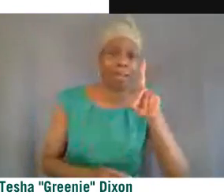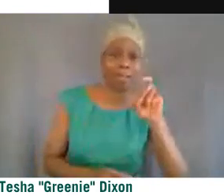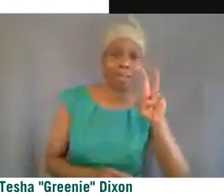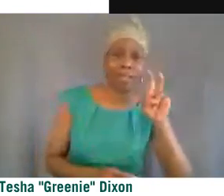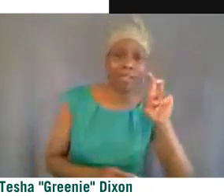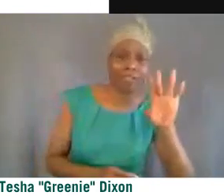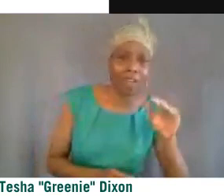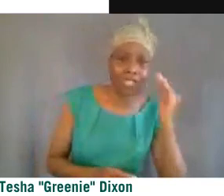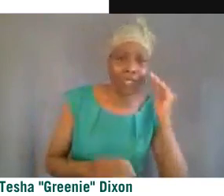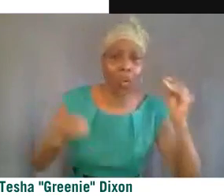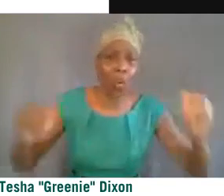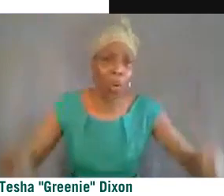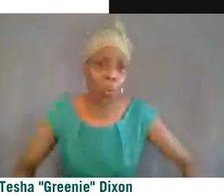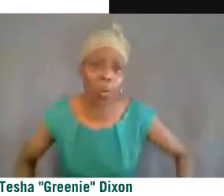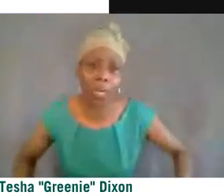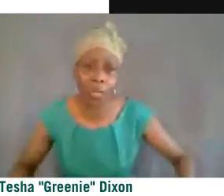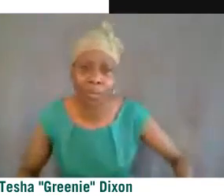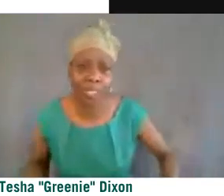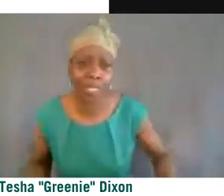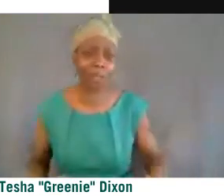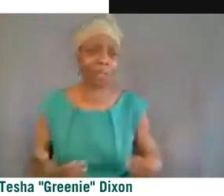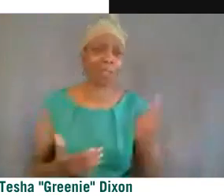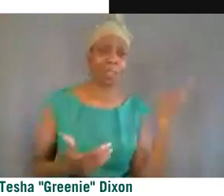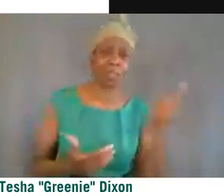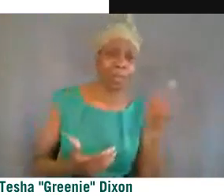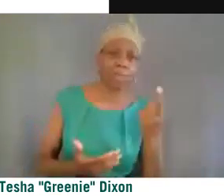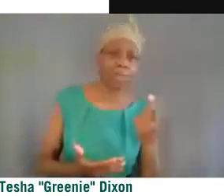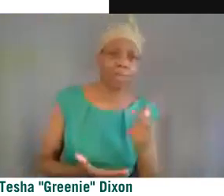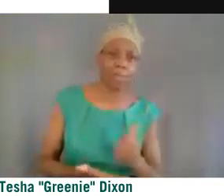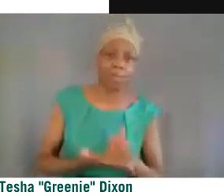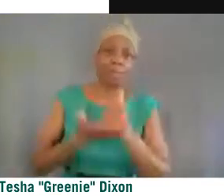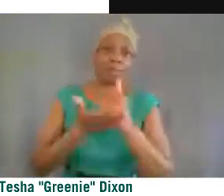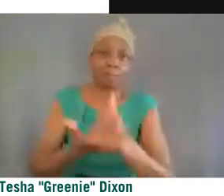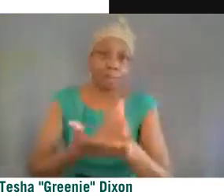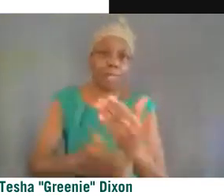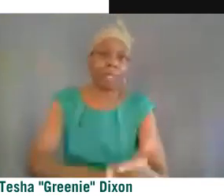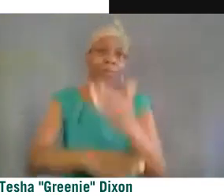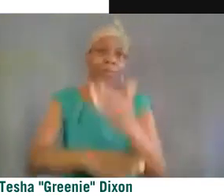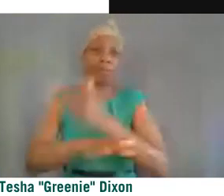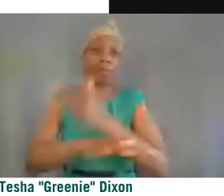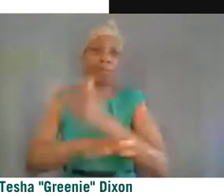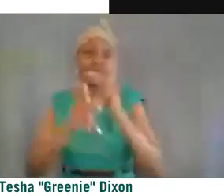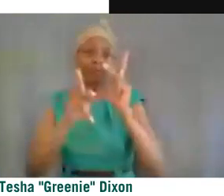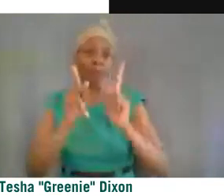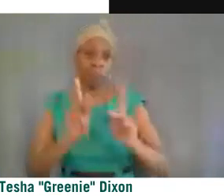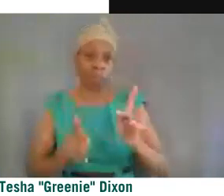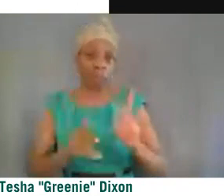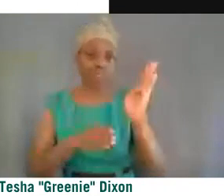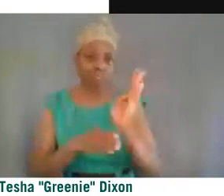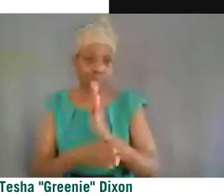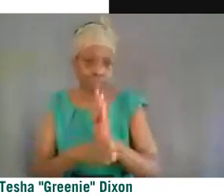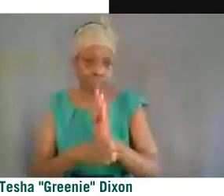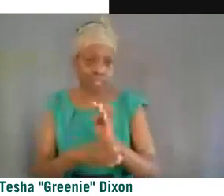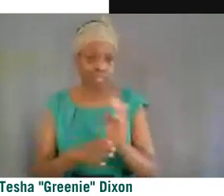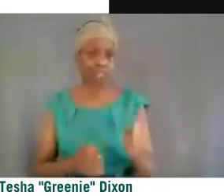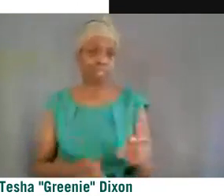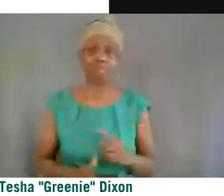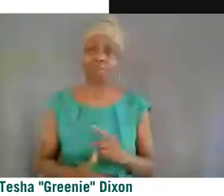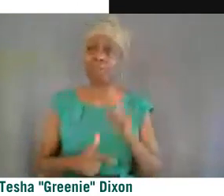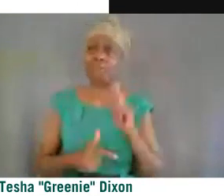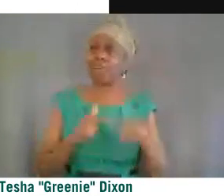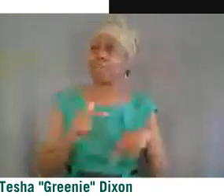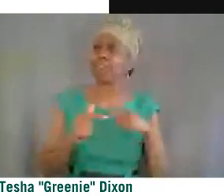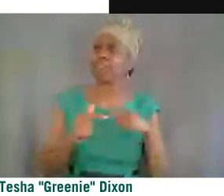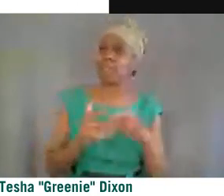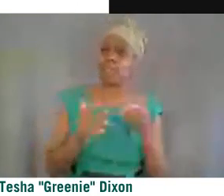to improve people's functional communication. And then shared decision